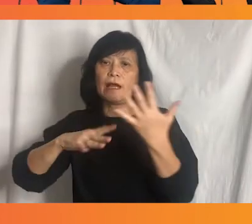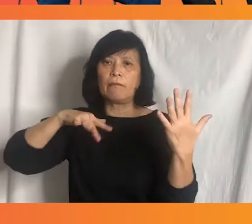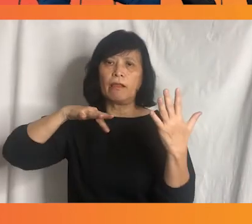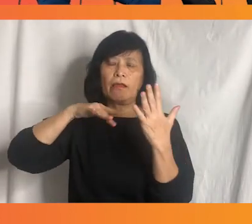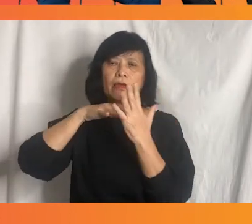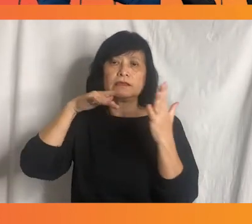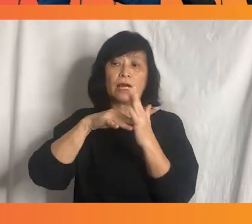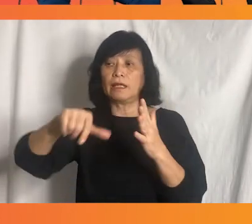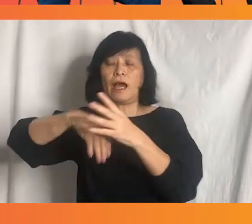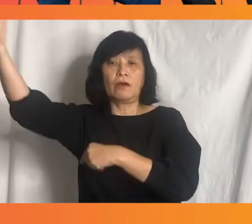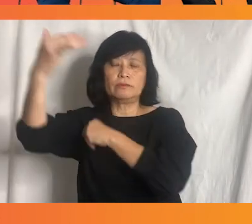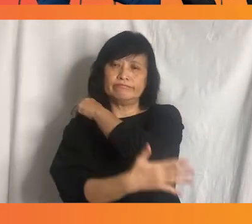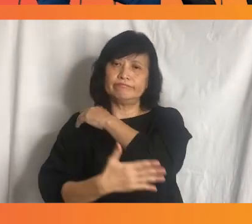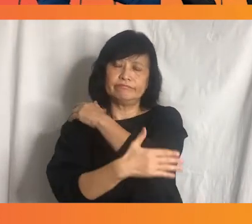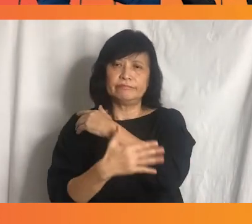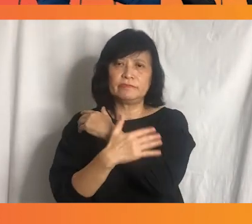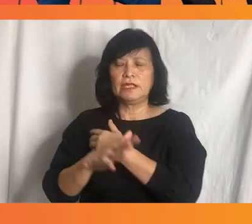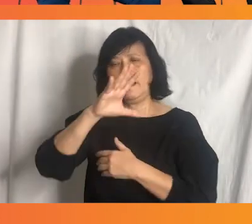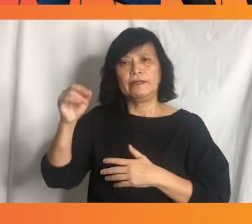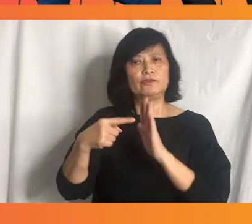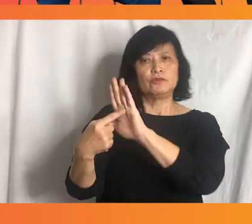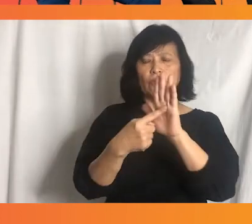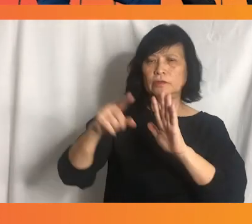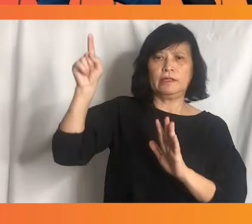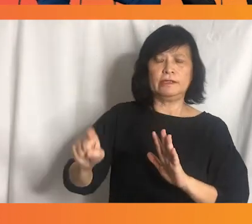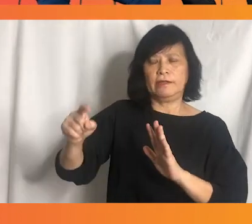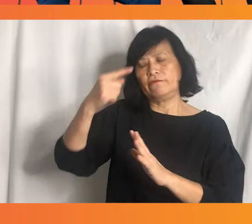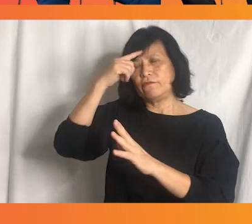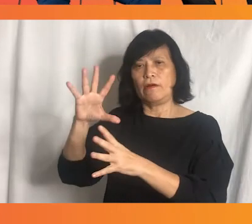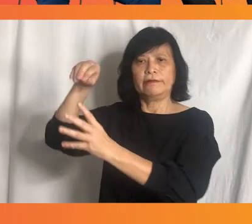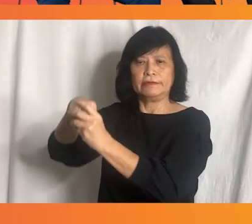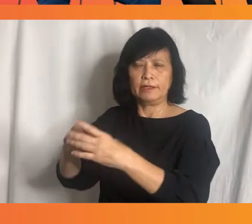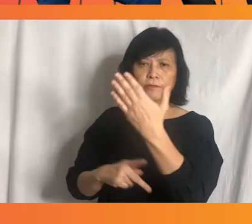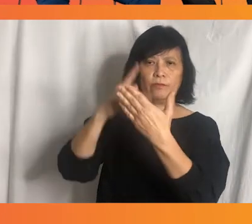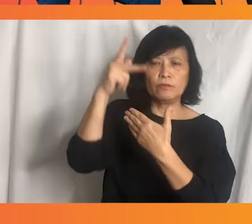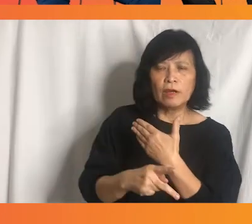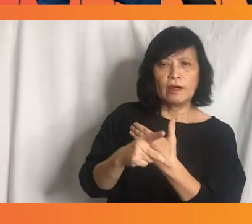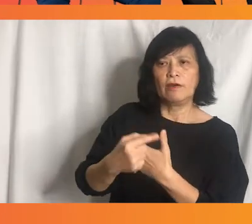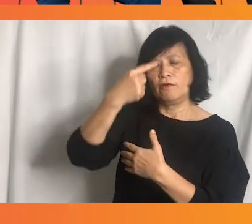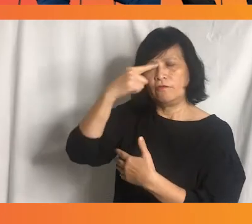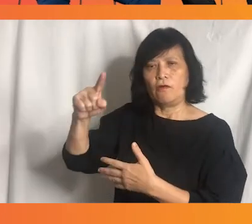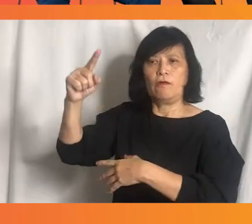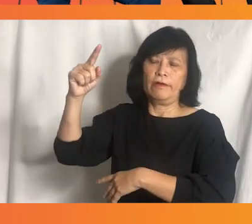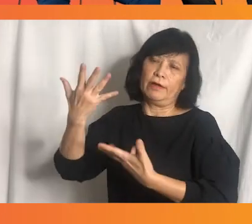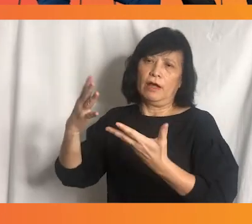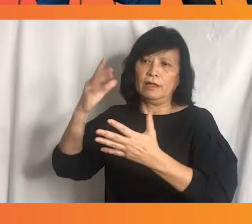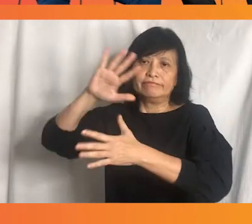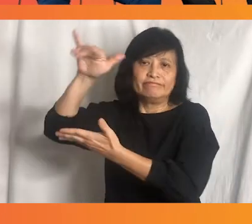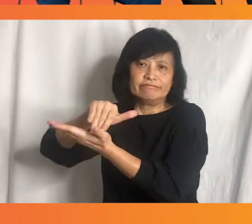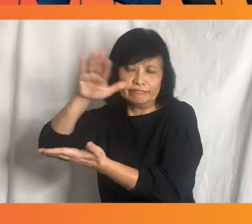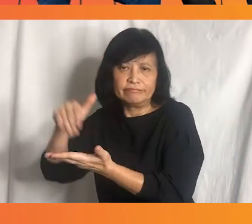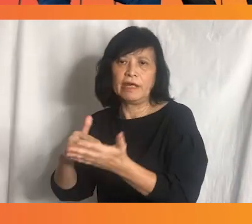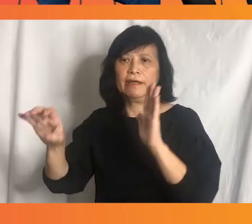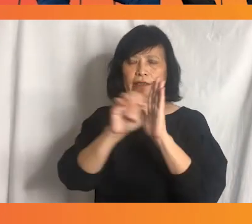overseas includes highlighting the need to integrate programs into the context or routines of the hosting center, meaning,